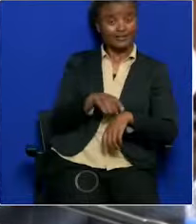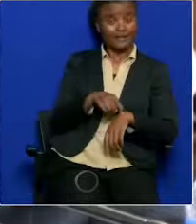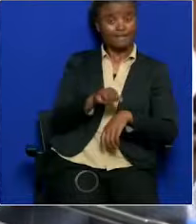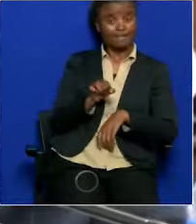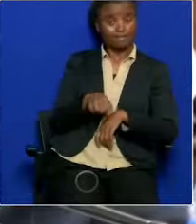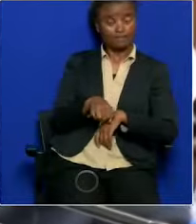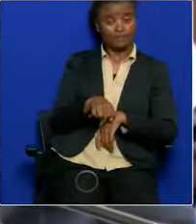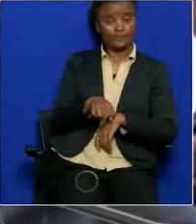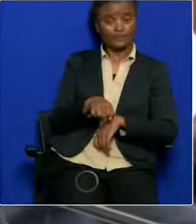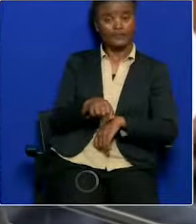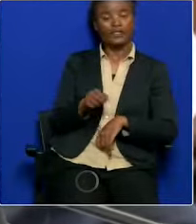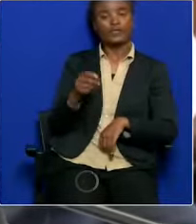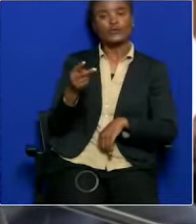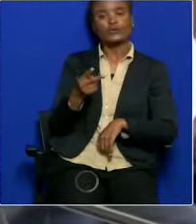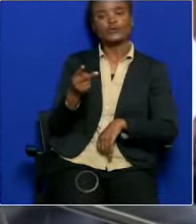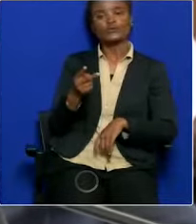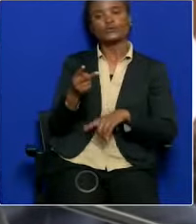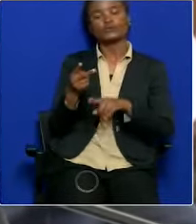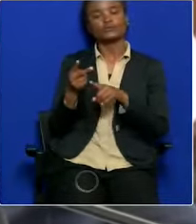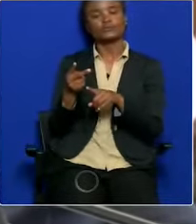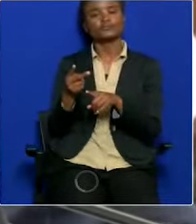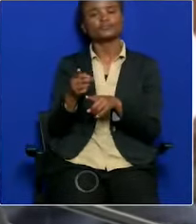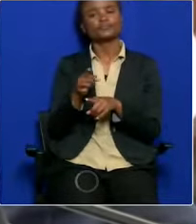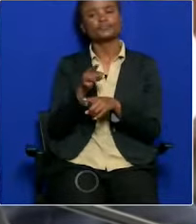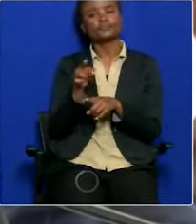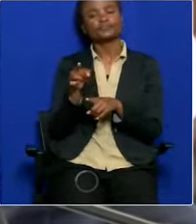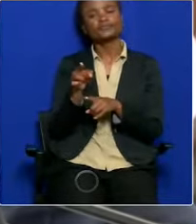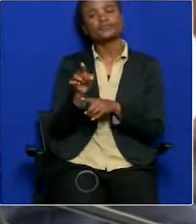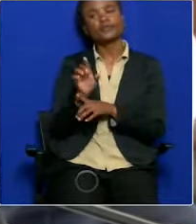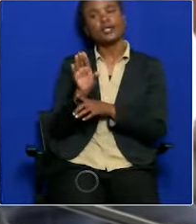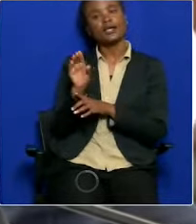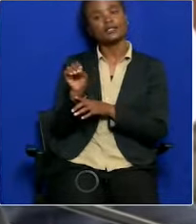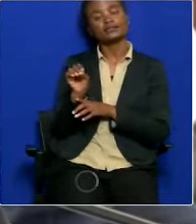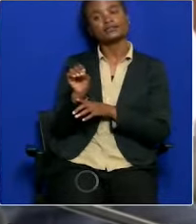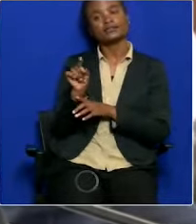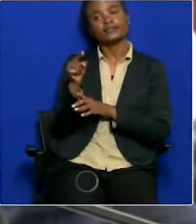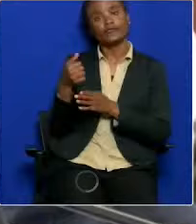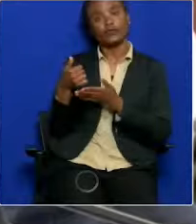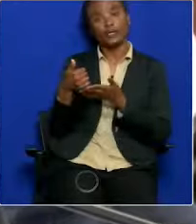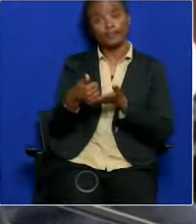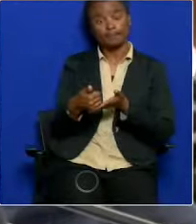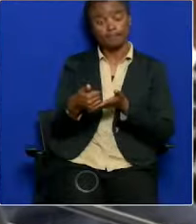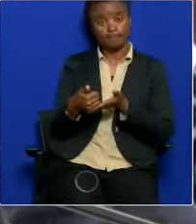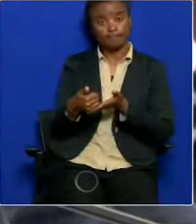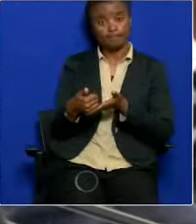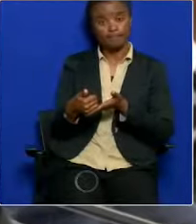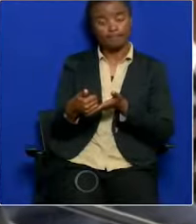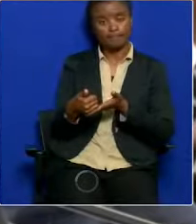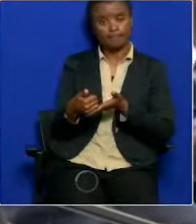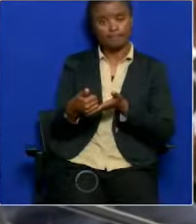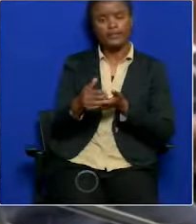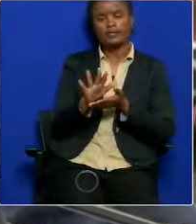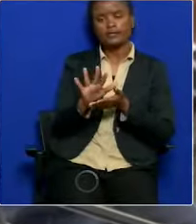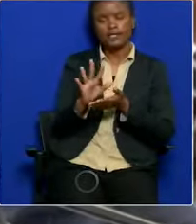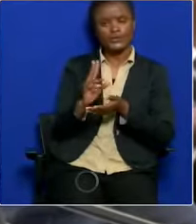of request that he makes to you for assistance, can you see how he would